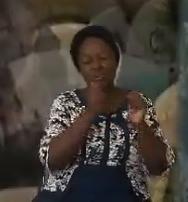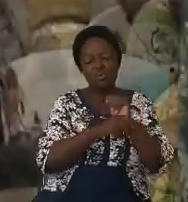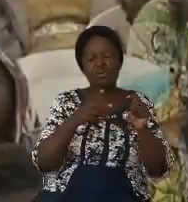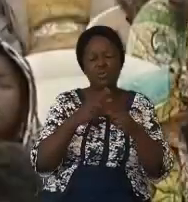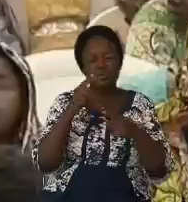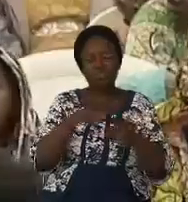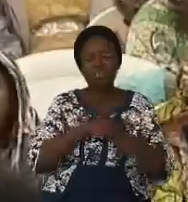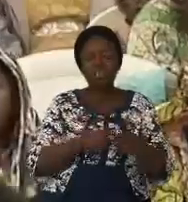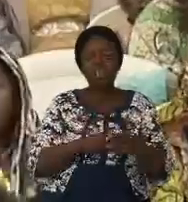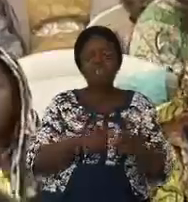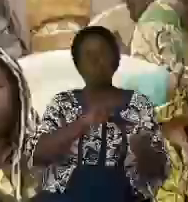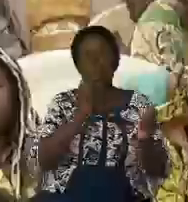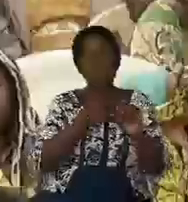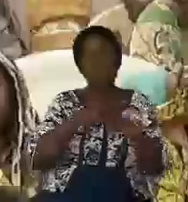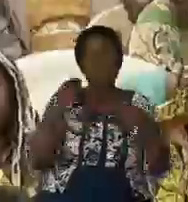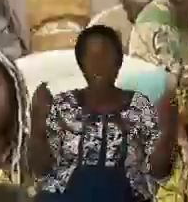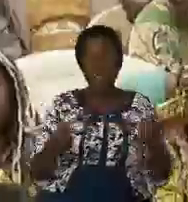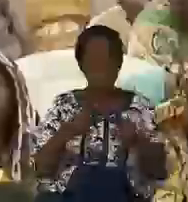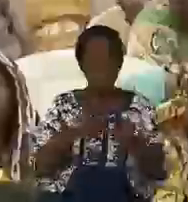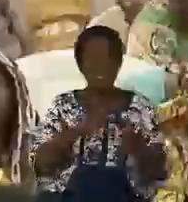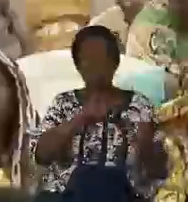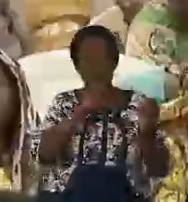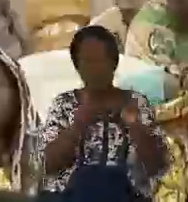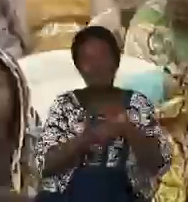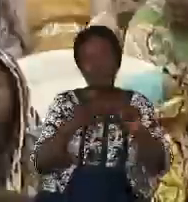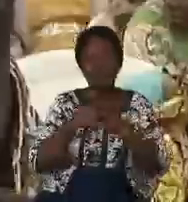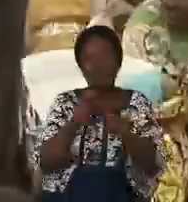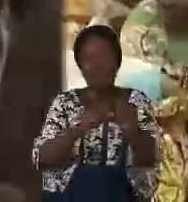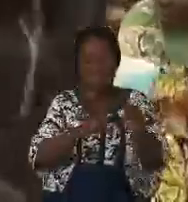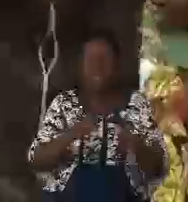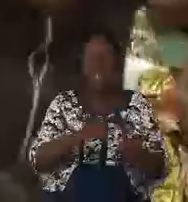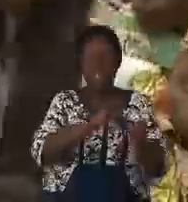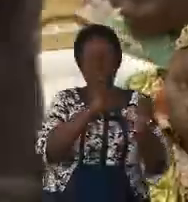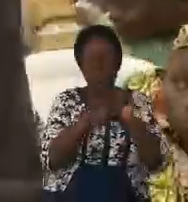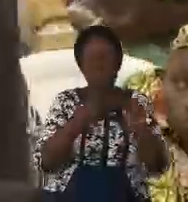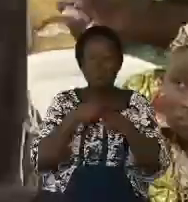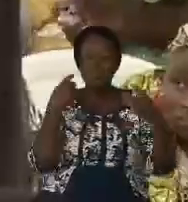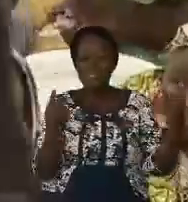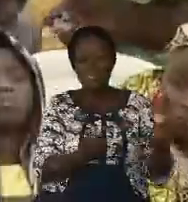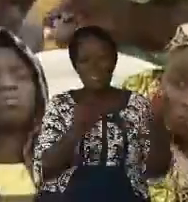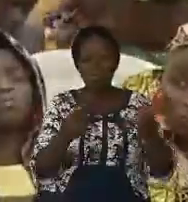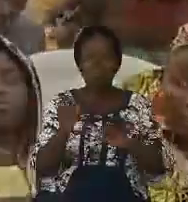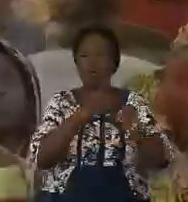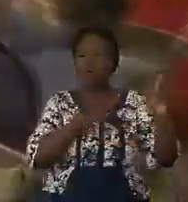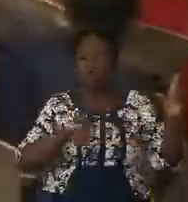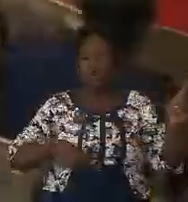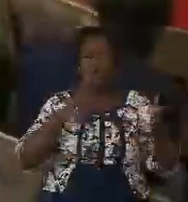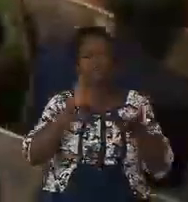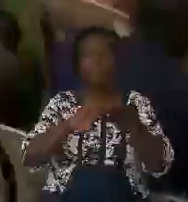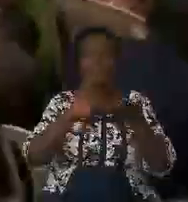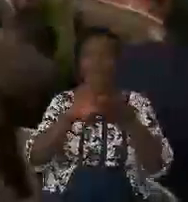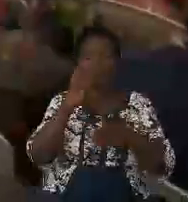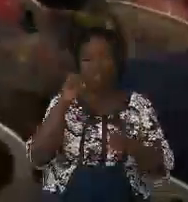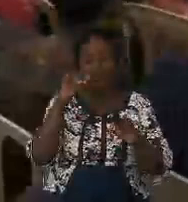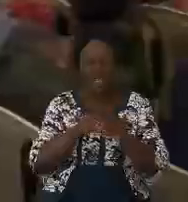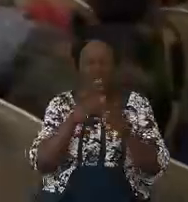returned unto the Lord. They return from their sin. They return from their backsliding. They return from their